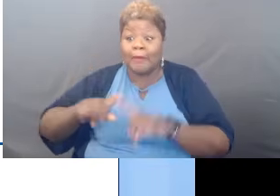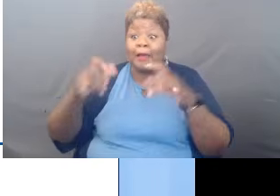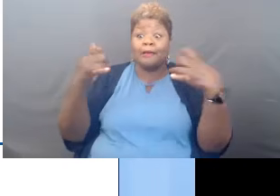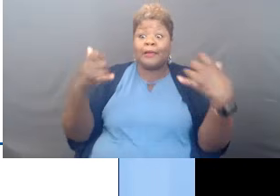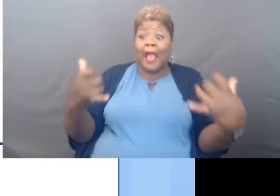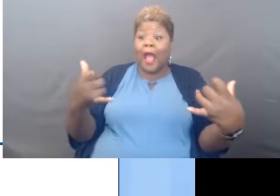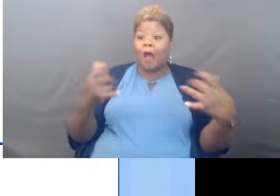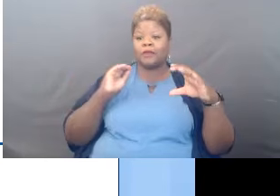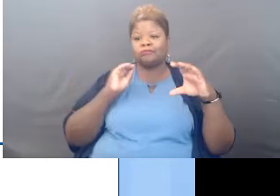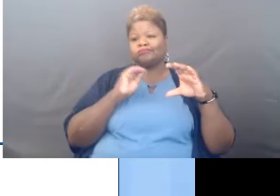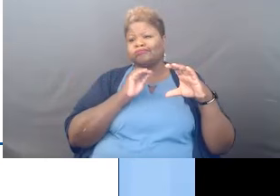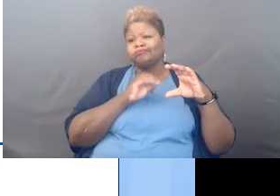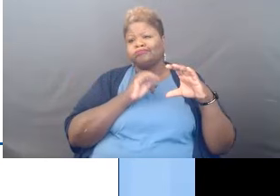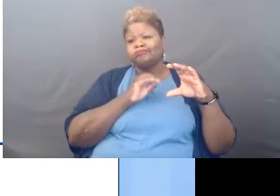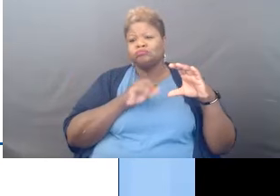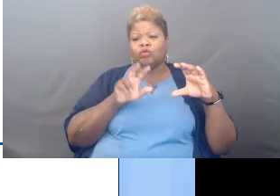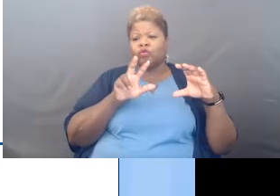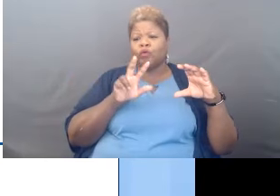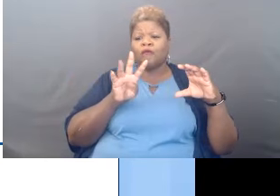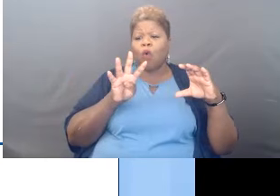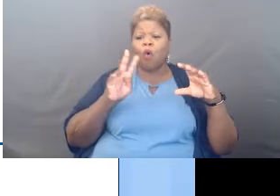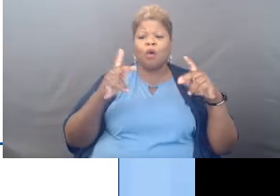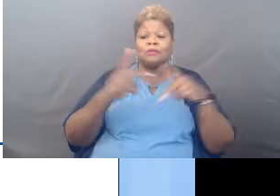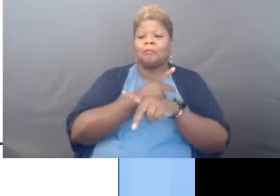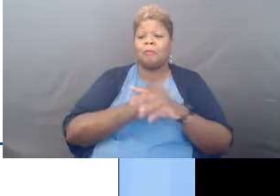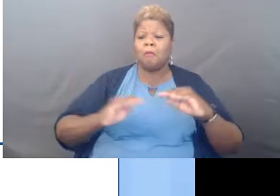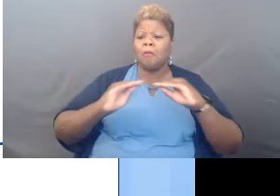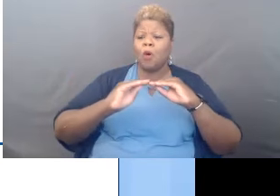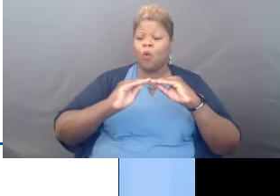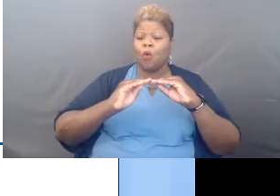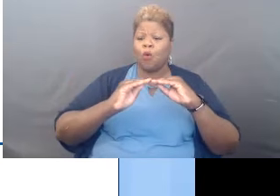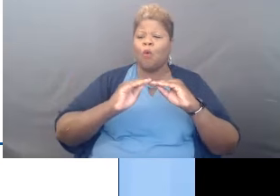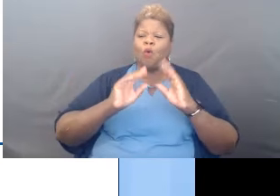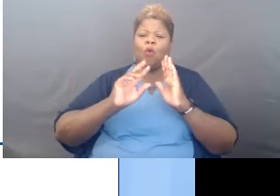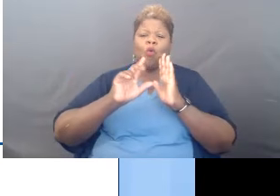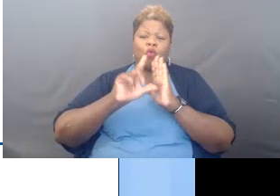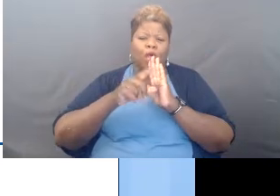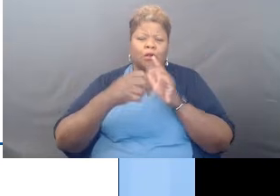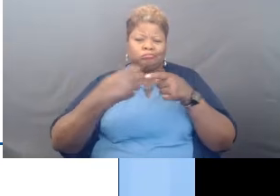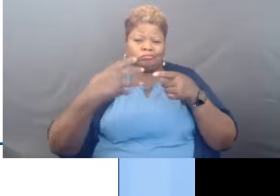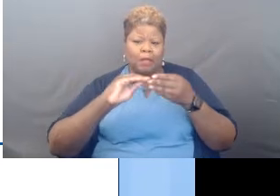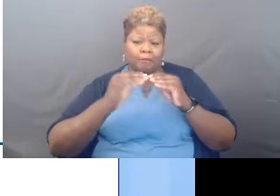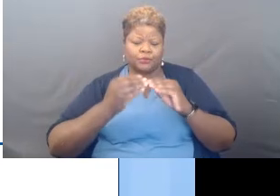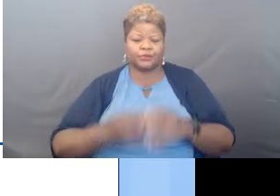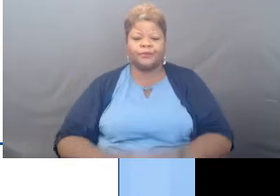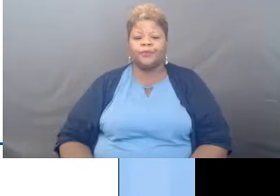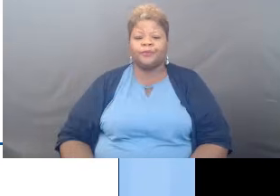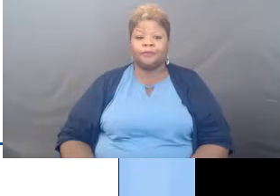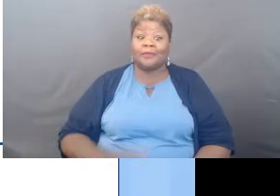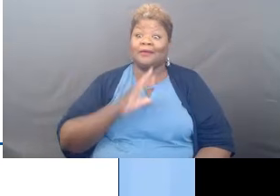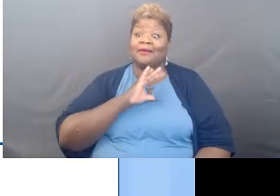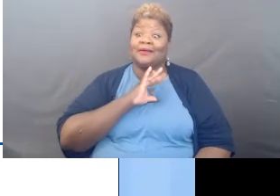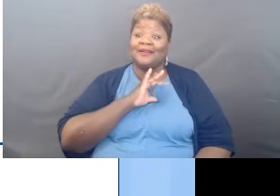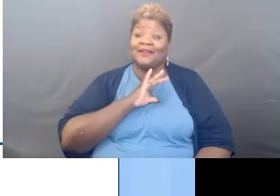to save, I want to say 3 or 4 times more than that. We'll get into some numbers a little bit later on. So